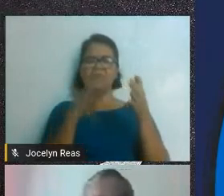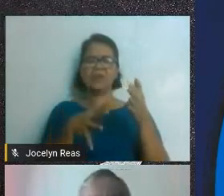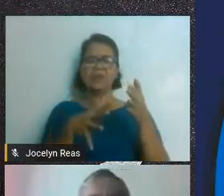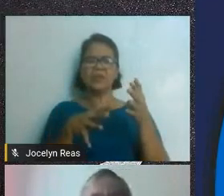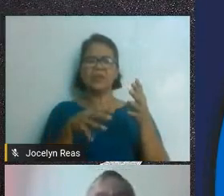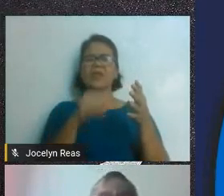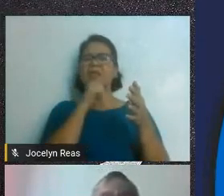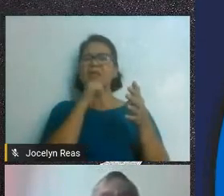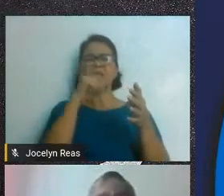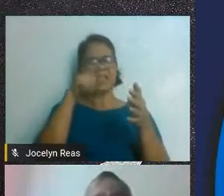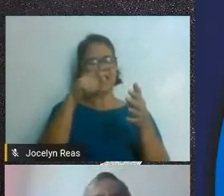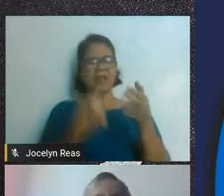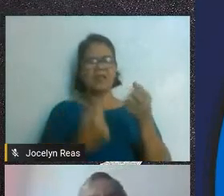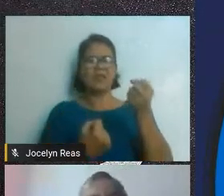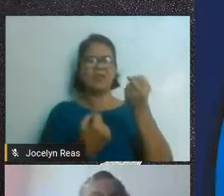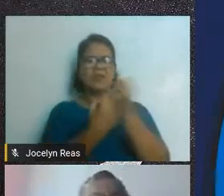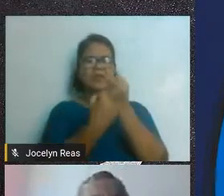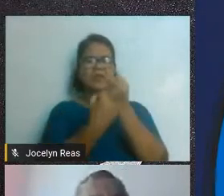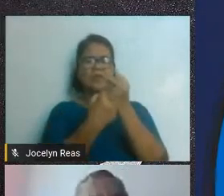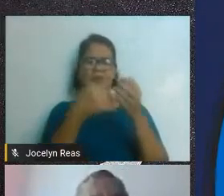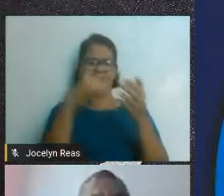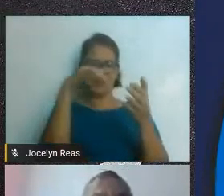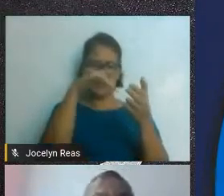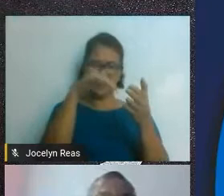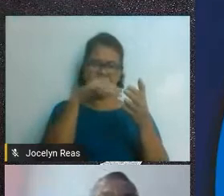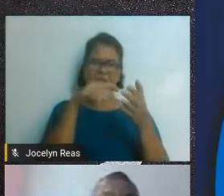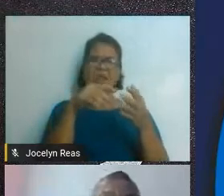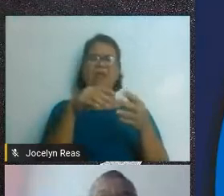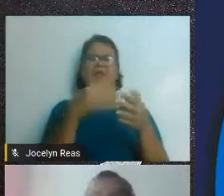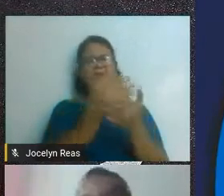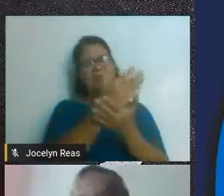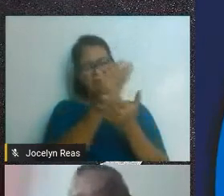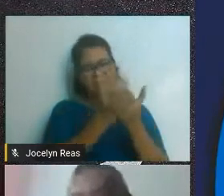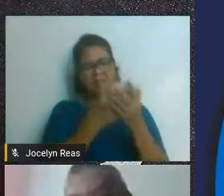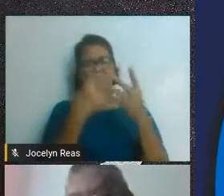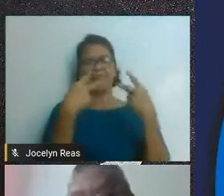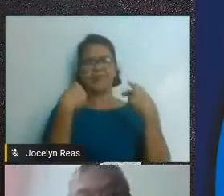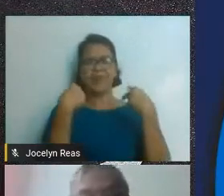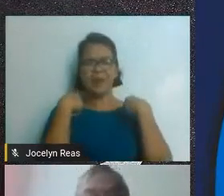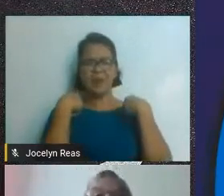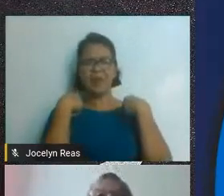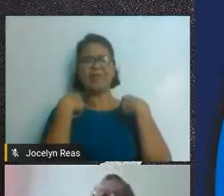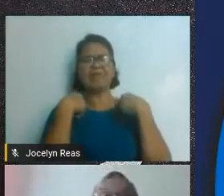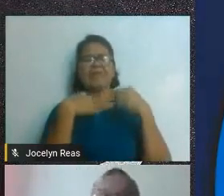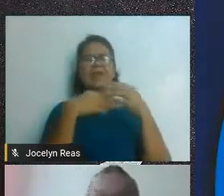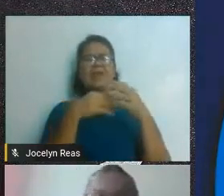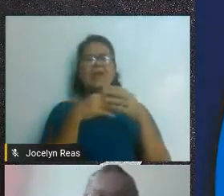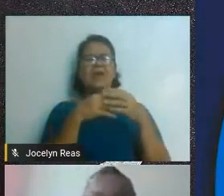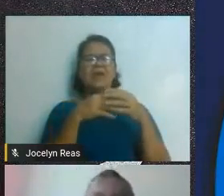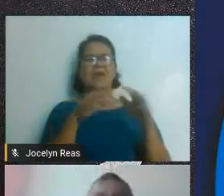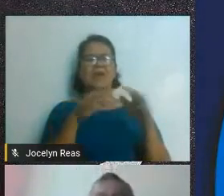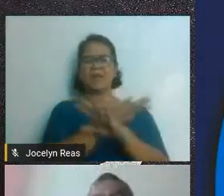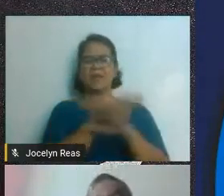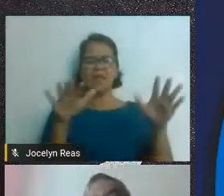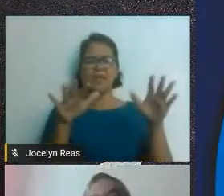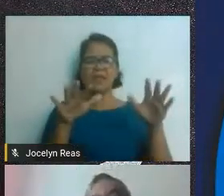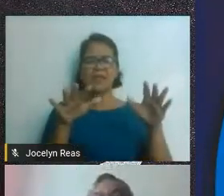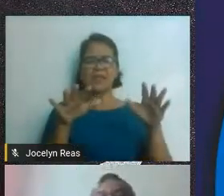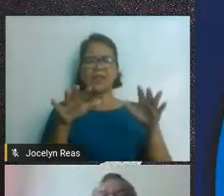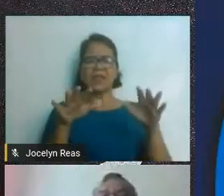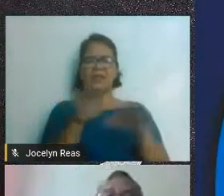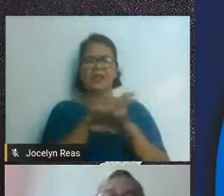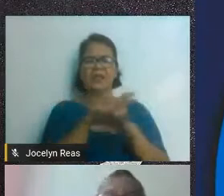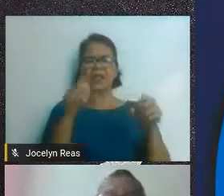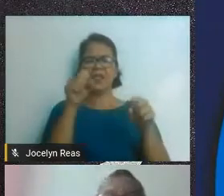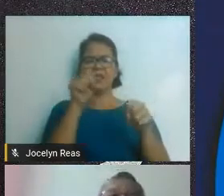kailangan medyo mabagal, they are the ones perhaps that will need to be visited at home kung kailangan, ano, by the teacher